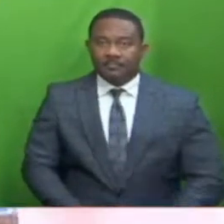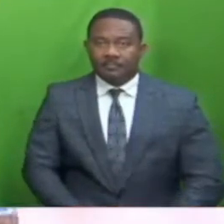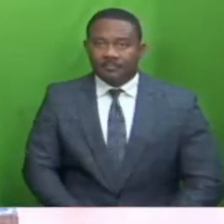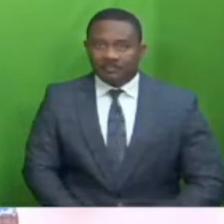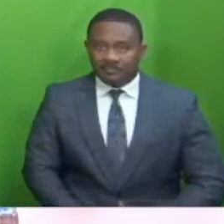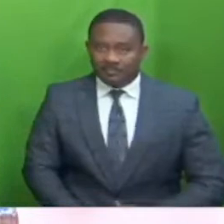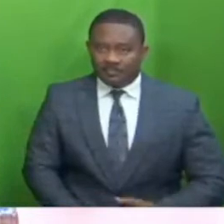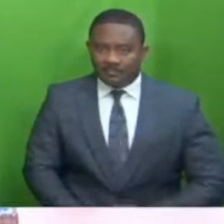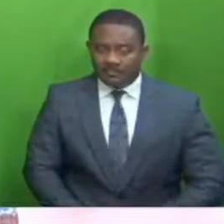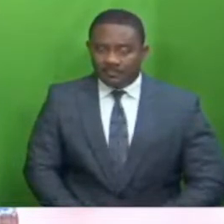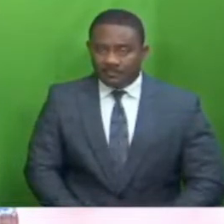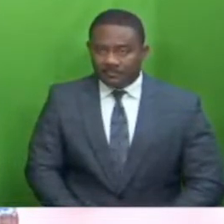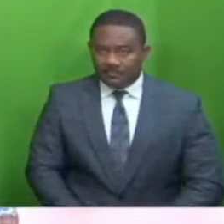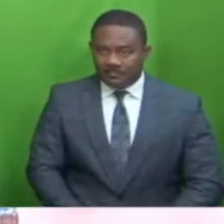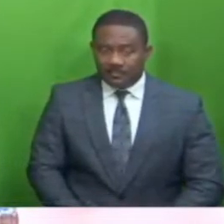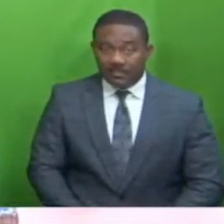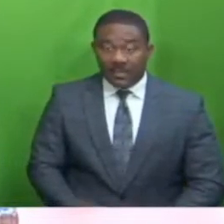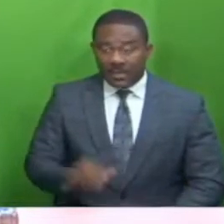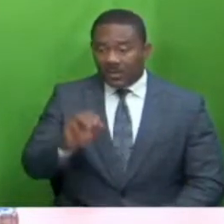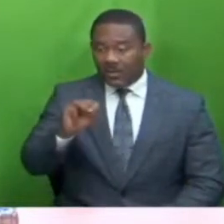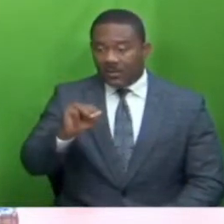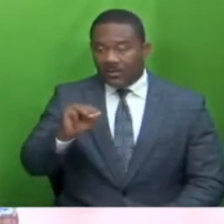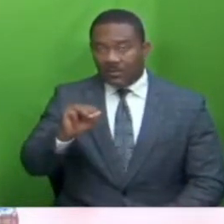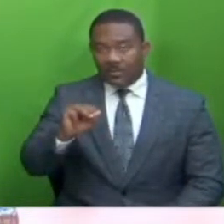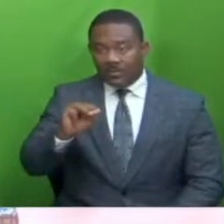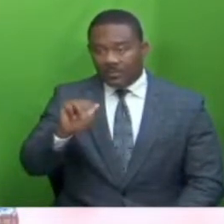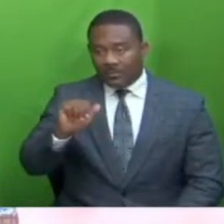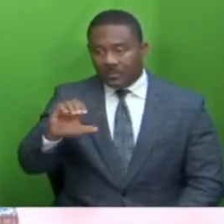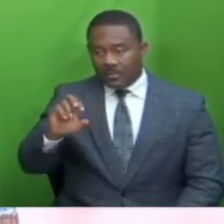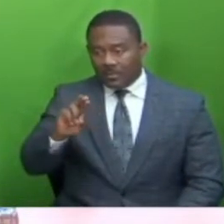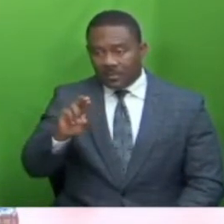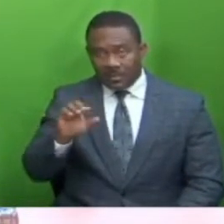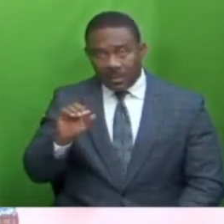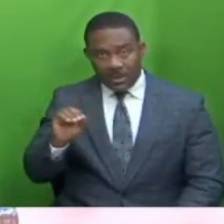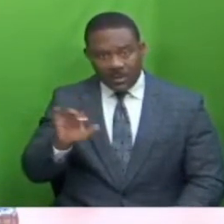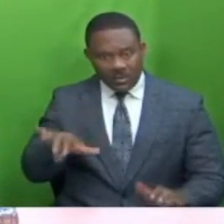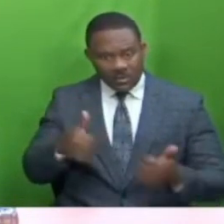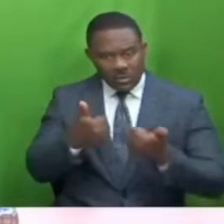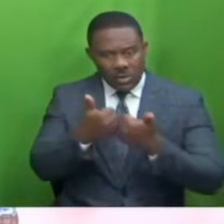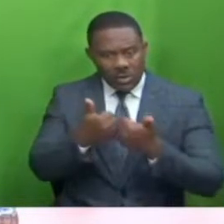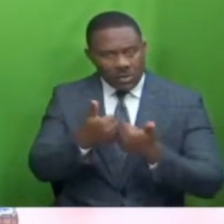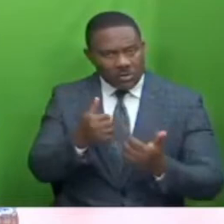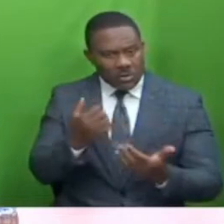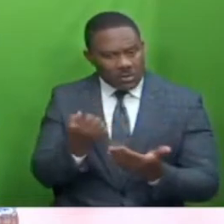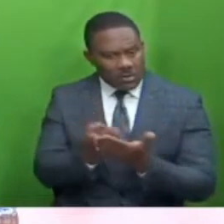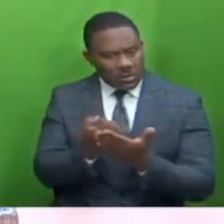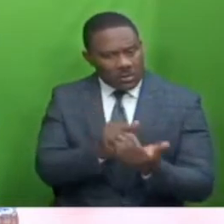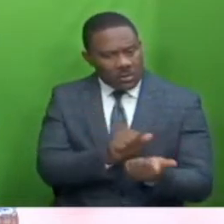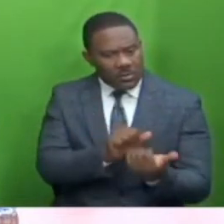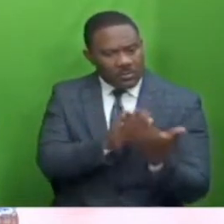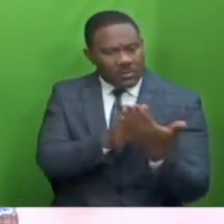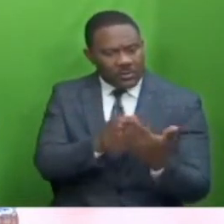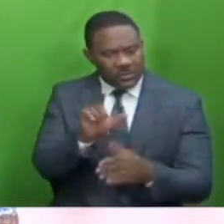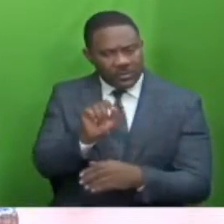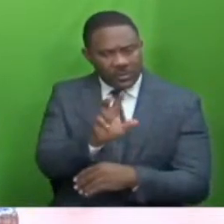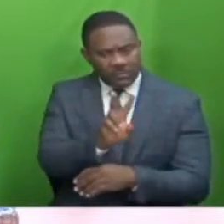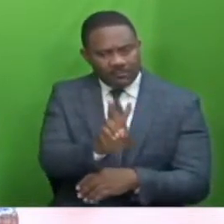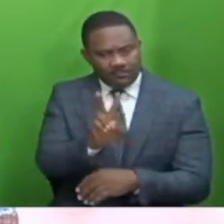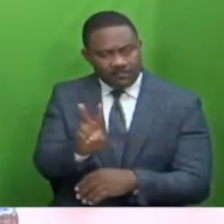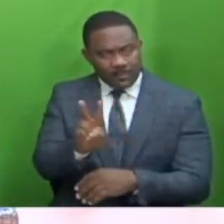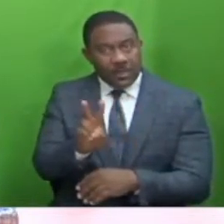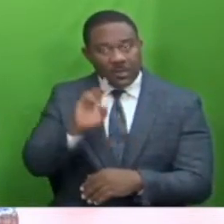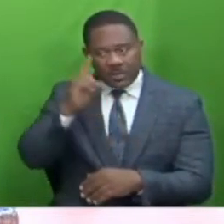towards addressing the macro-fiscal challenges the economy faced in 2022, government engaged the IMF to support